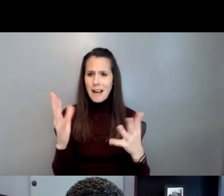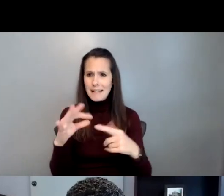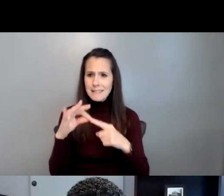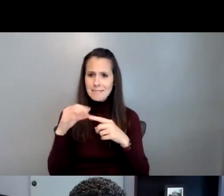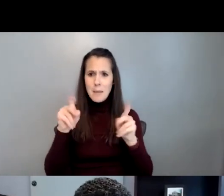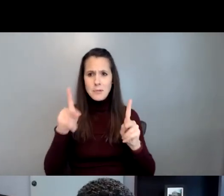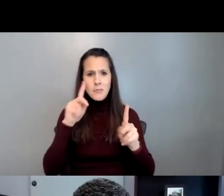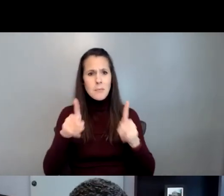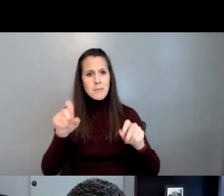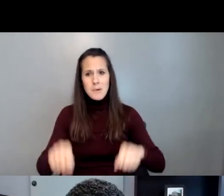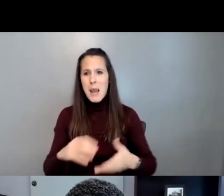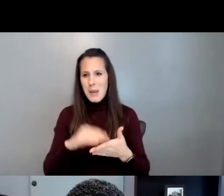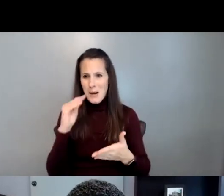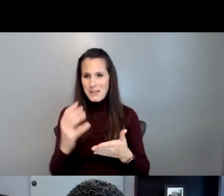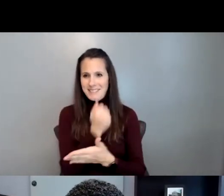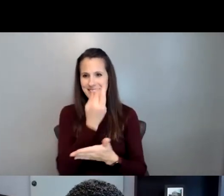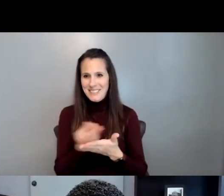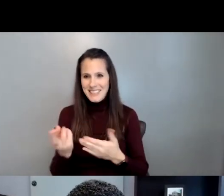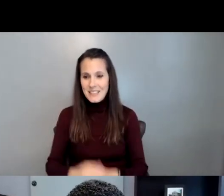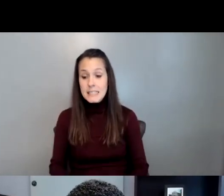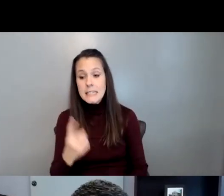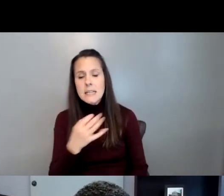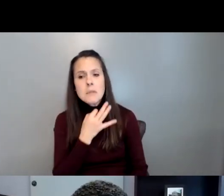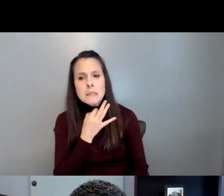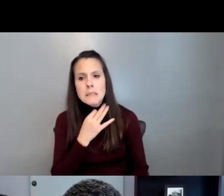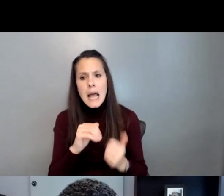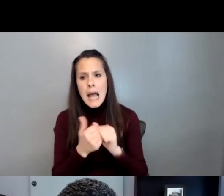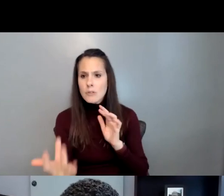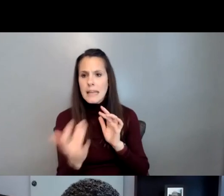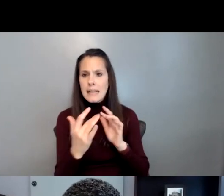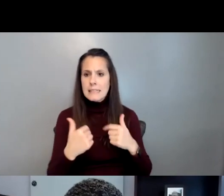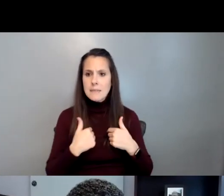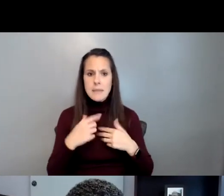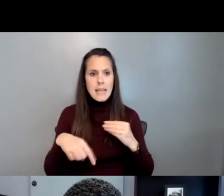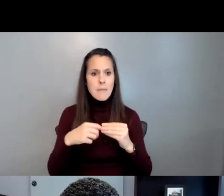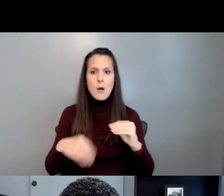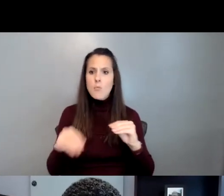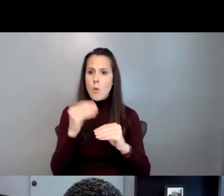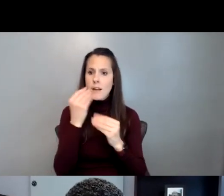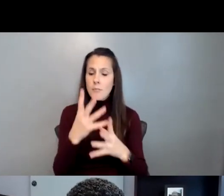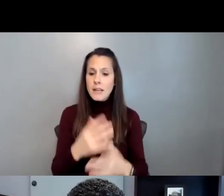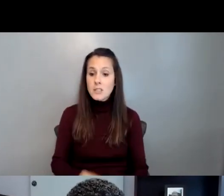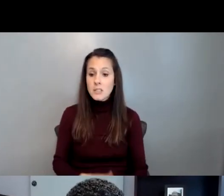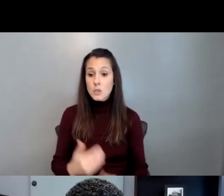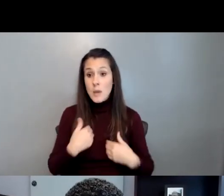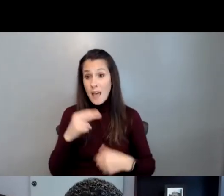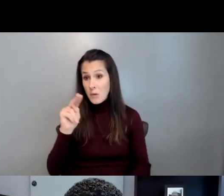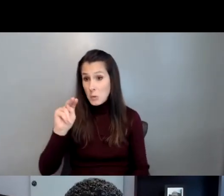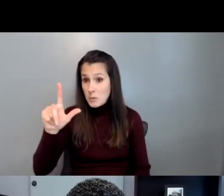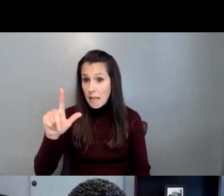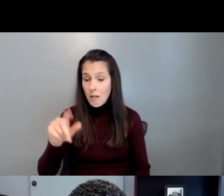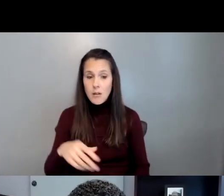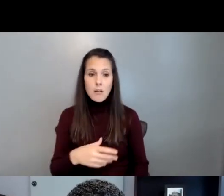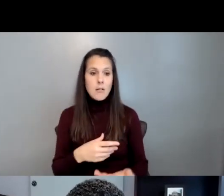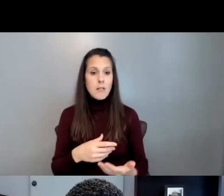people to then learn and get resources. So someone wants to know how they contact me regarding more information. Do we have a newsletter, and do we only